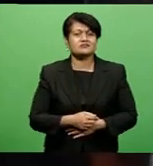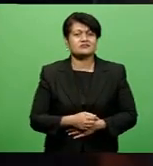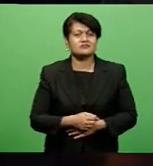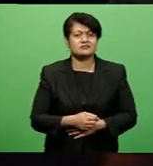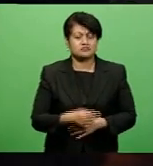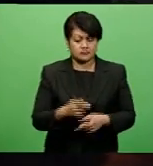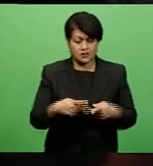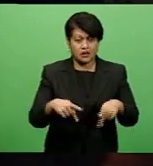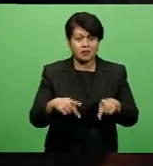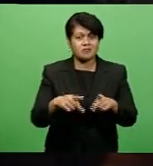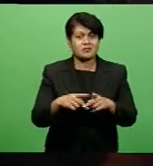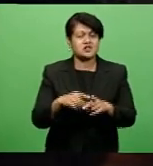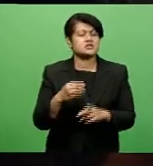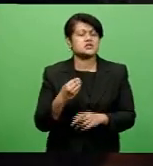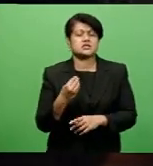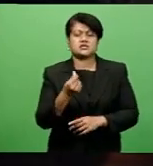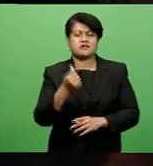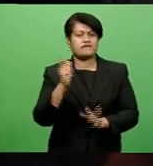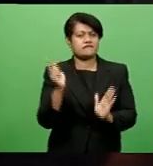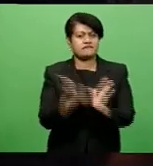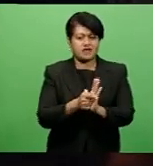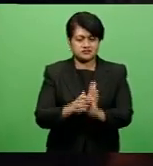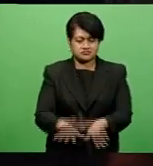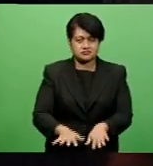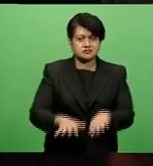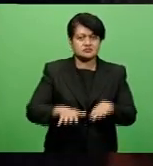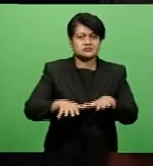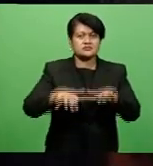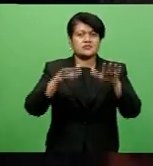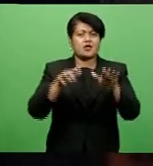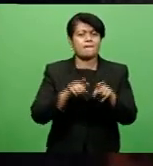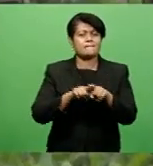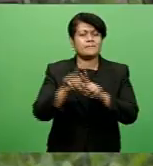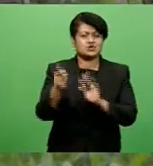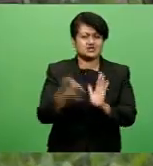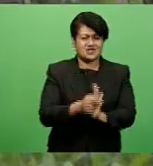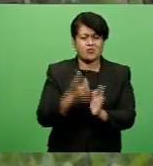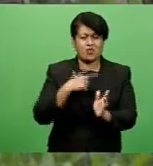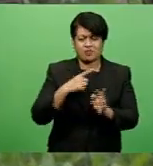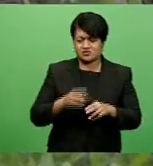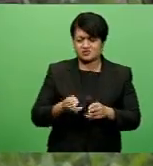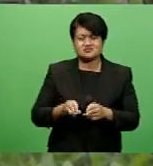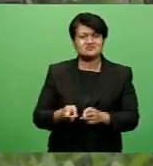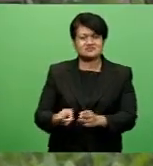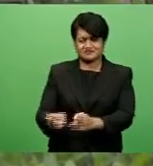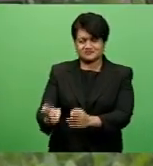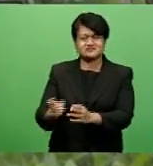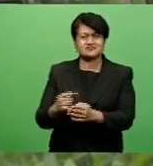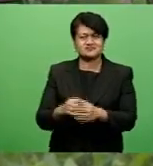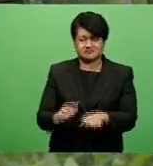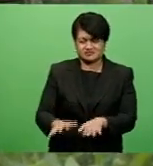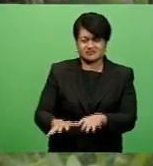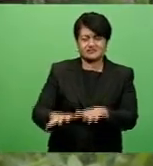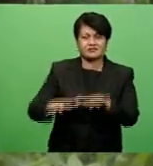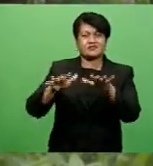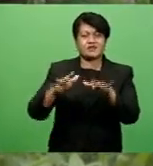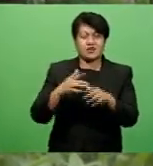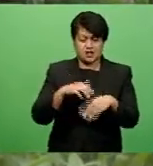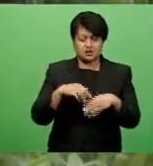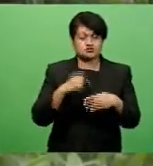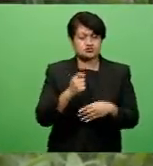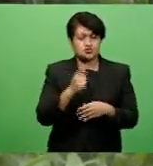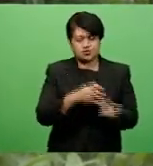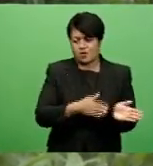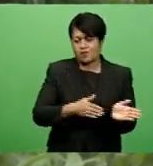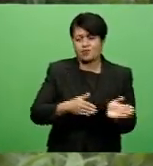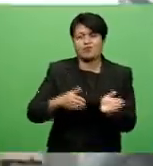This place easily gets flooded most of the time. Rubbish blocks the drain nearby. For now, we're staying put, but we'll move as soon as the